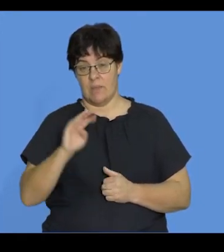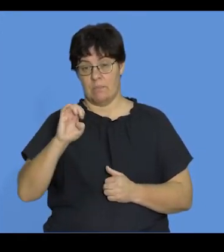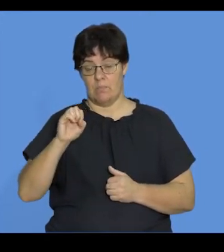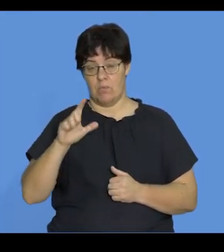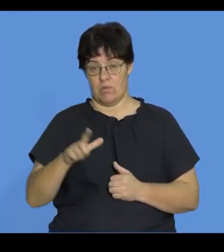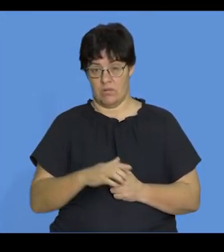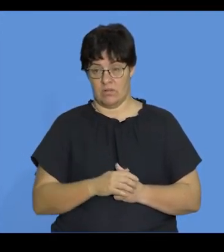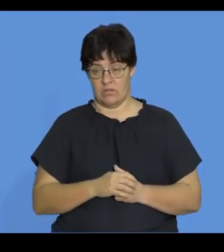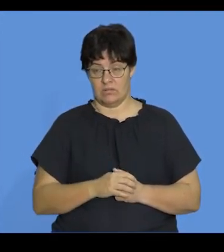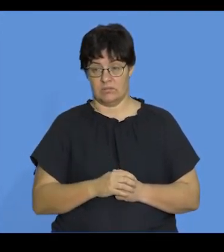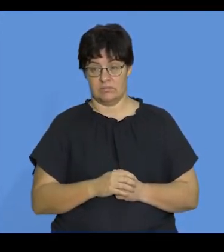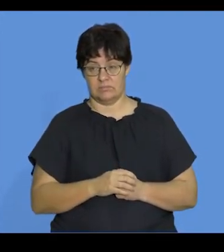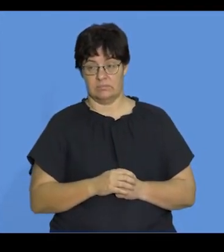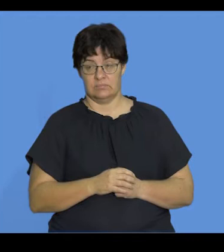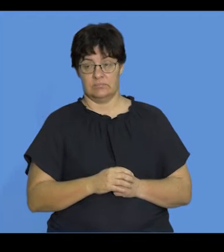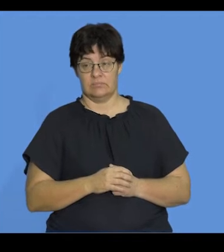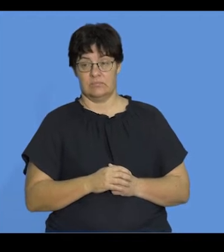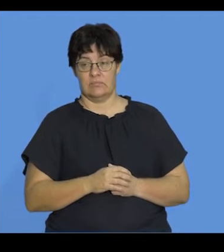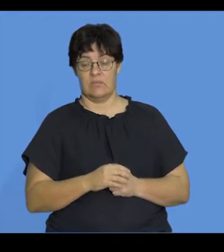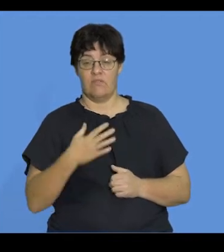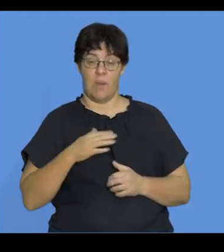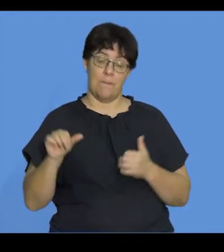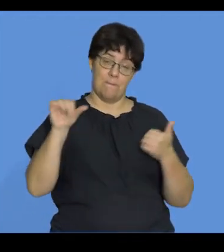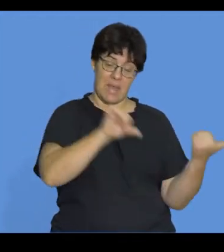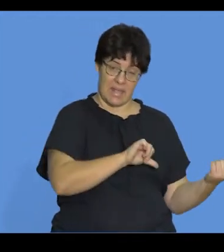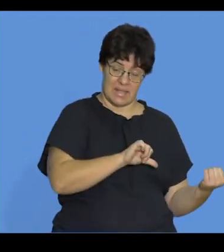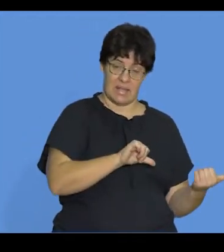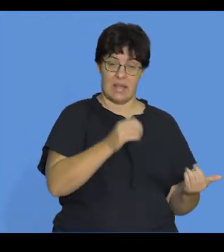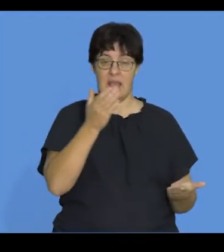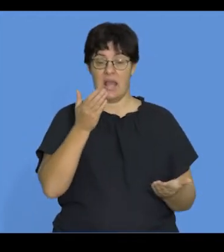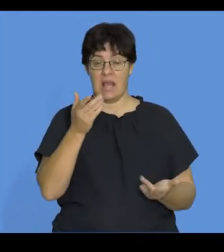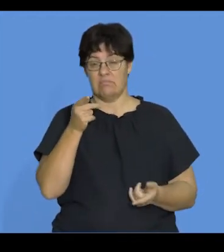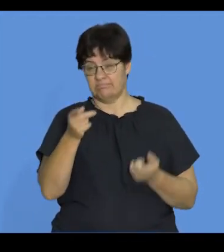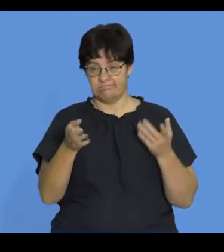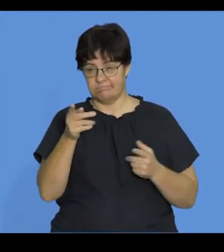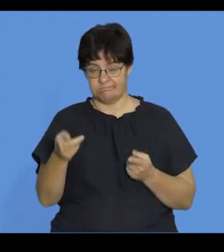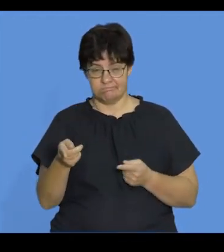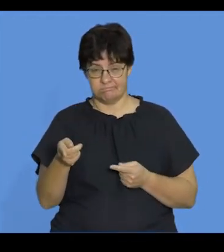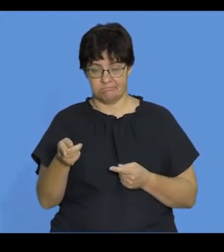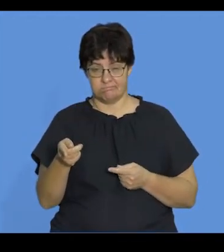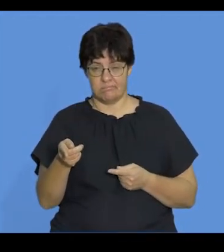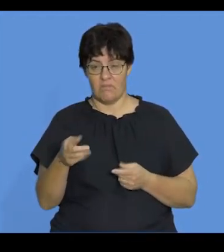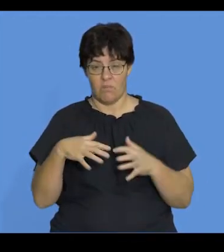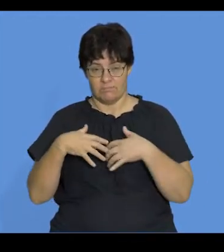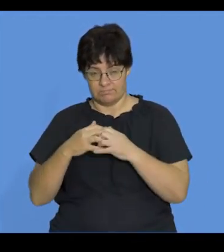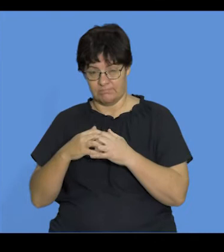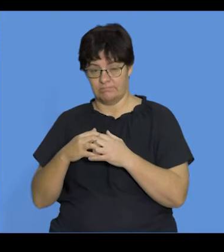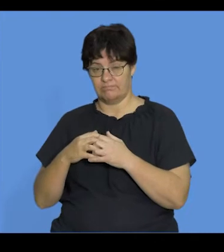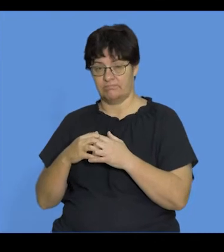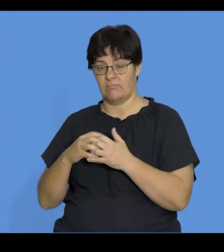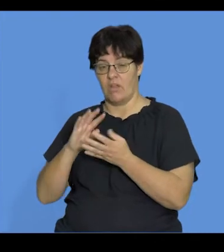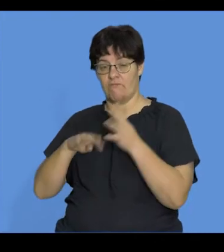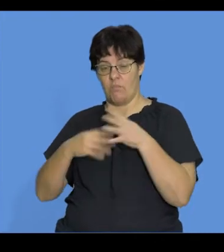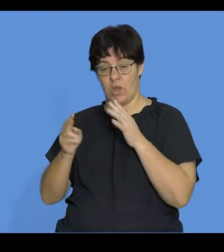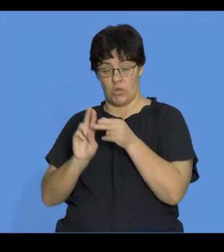0.325 moles, okay? Right, but then if we go back to this equation in terms of per